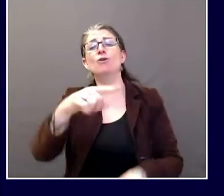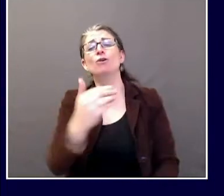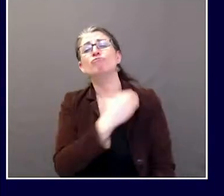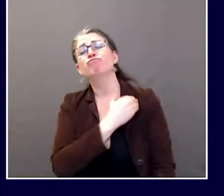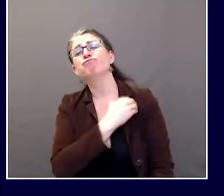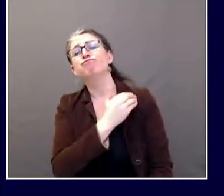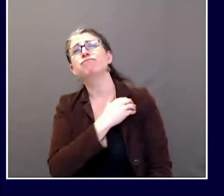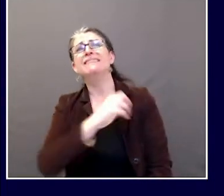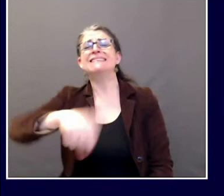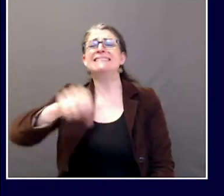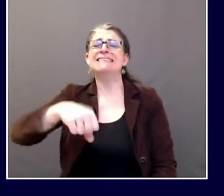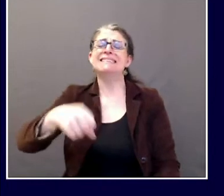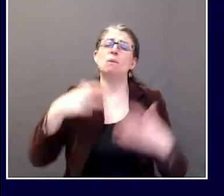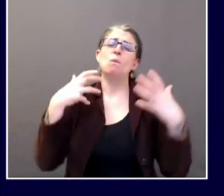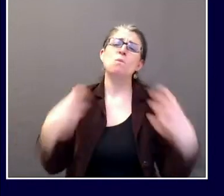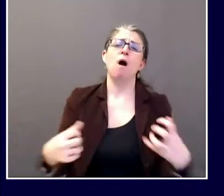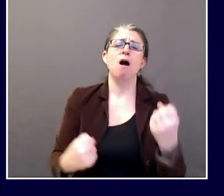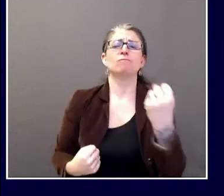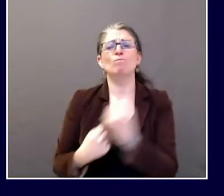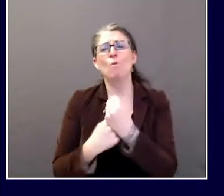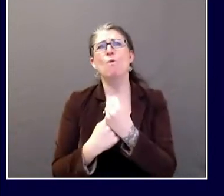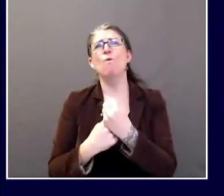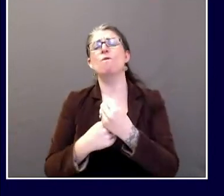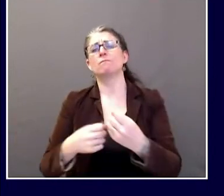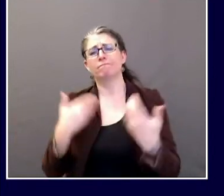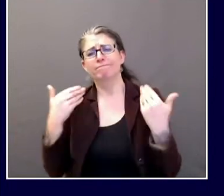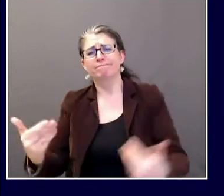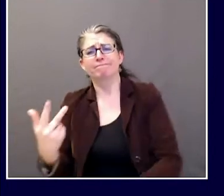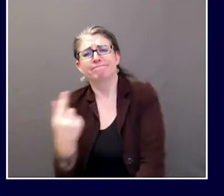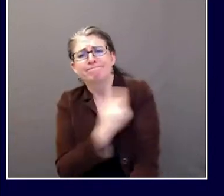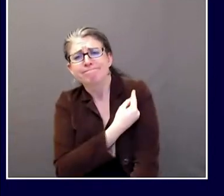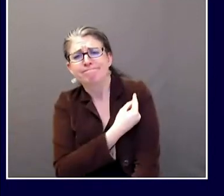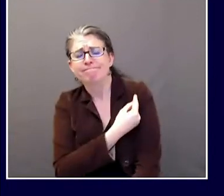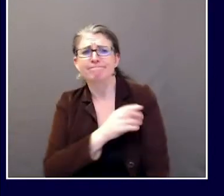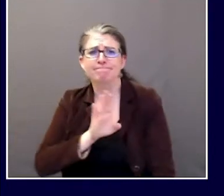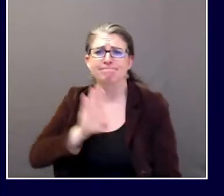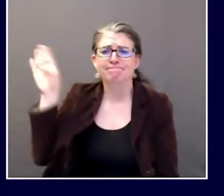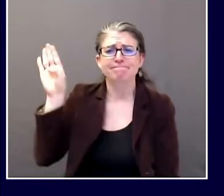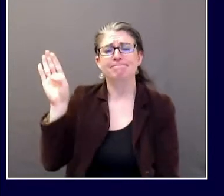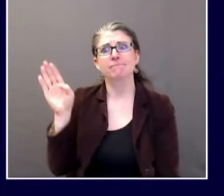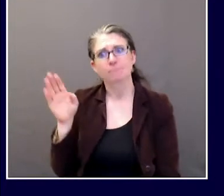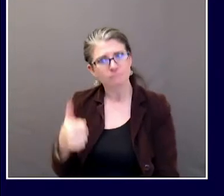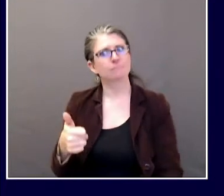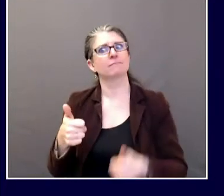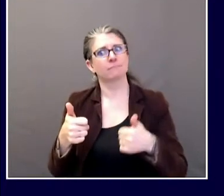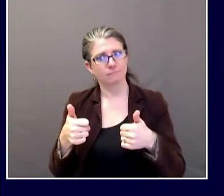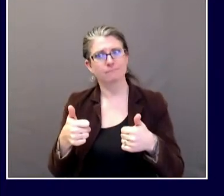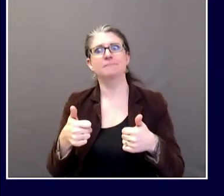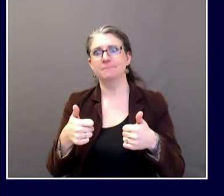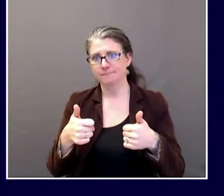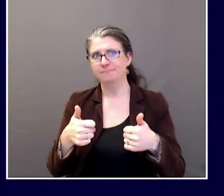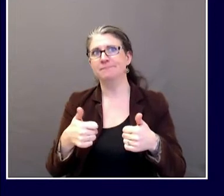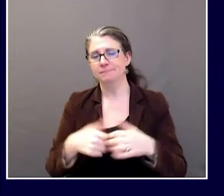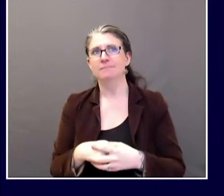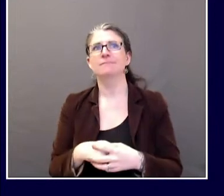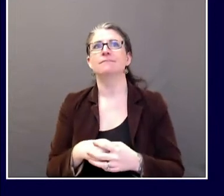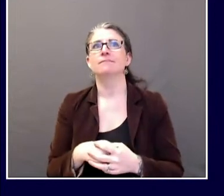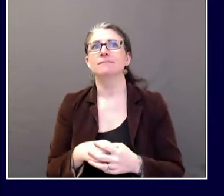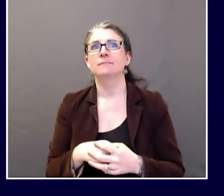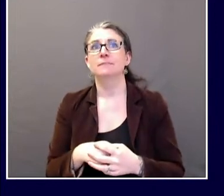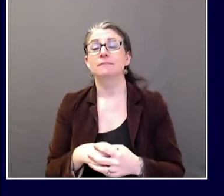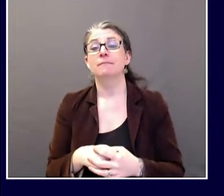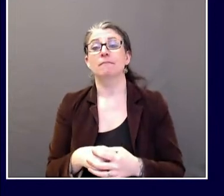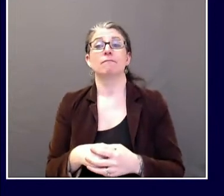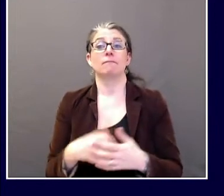folks in Maine who have decided that vaccines and vaccinations are the right thing for them. We know that right now,